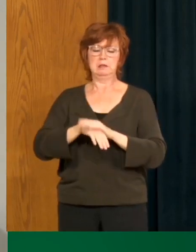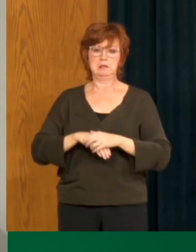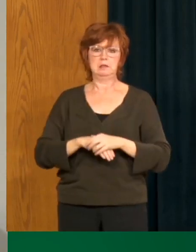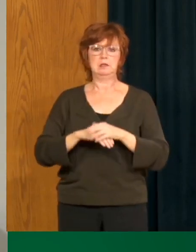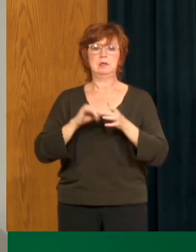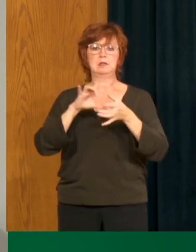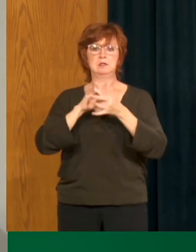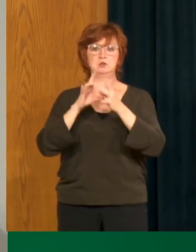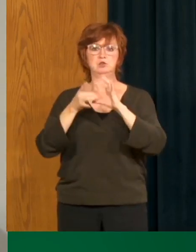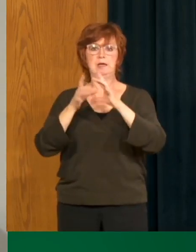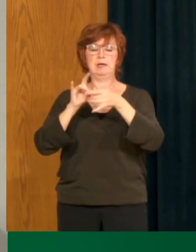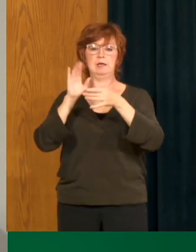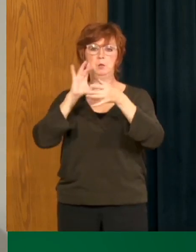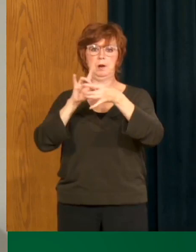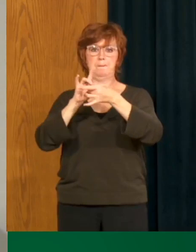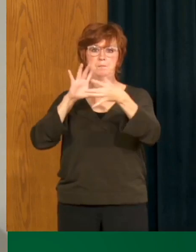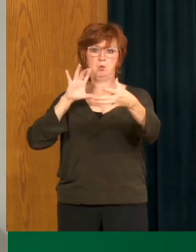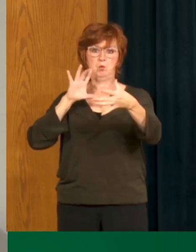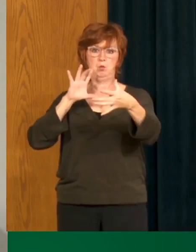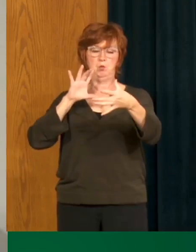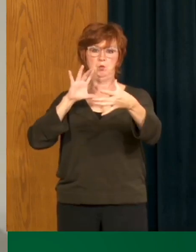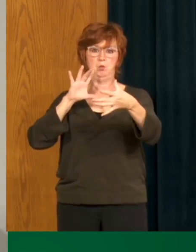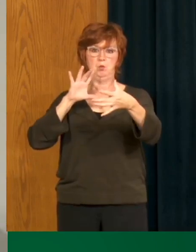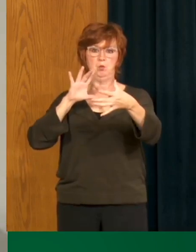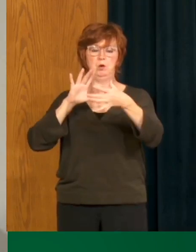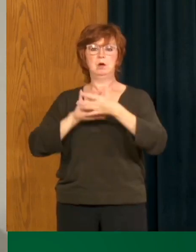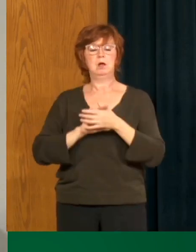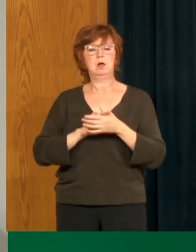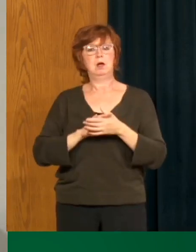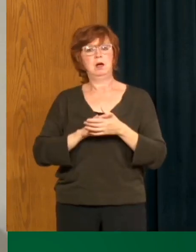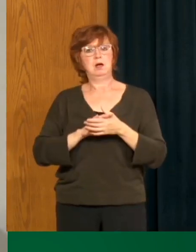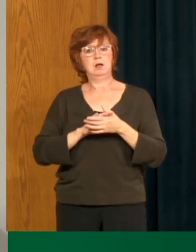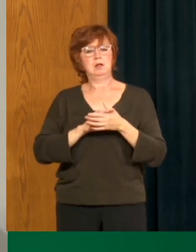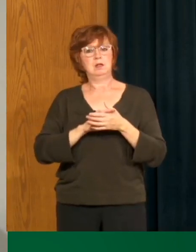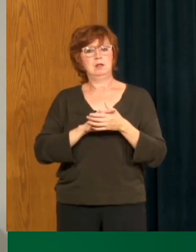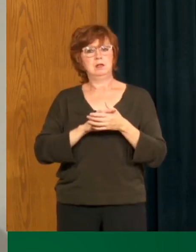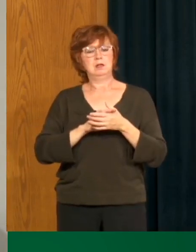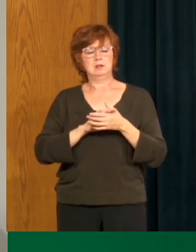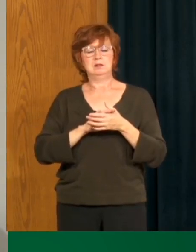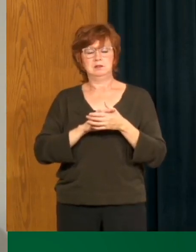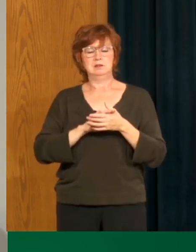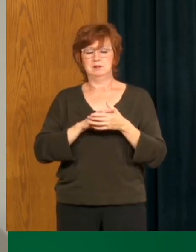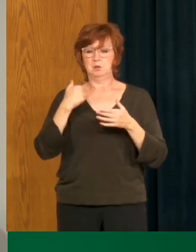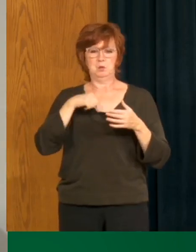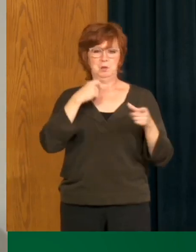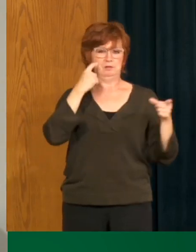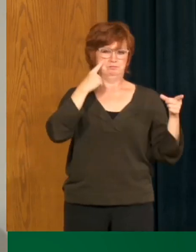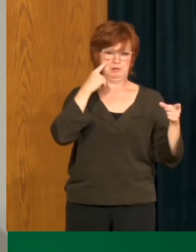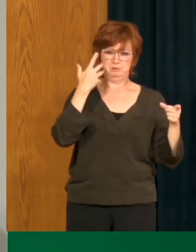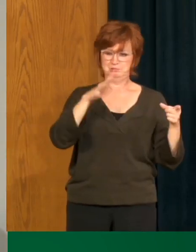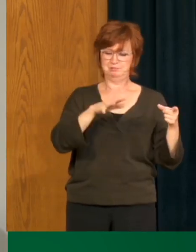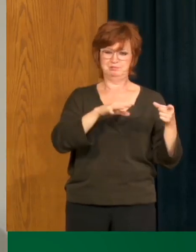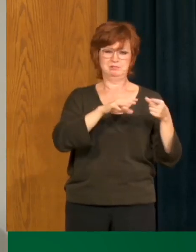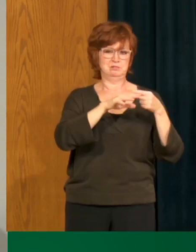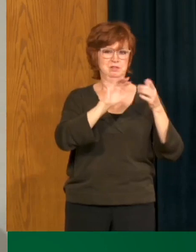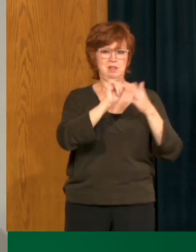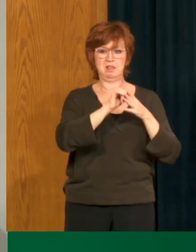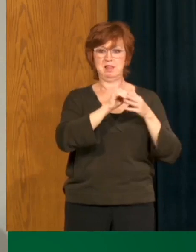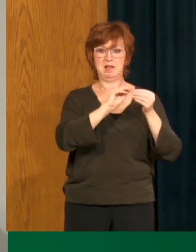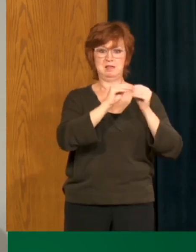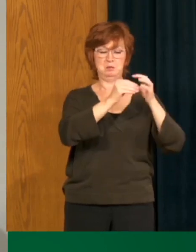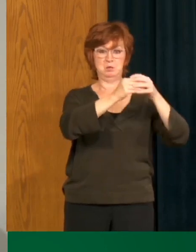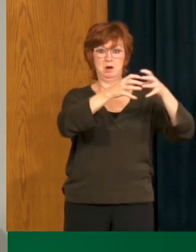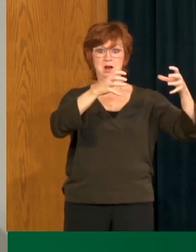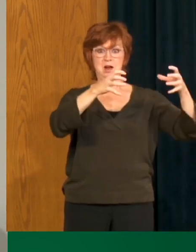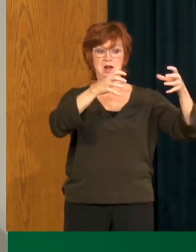seen in earlier communal living settings that very quickly through that process the outbreak is controlled and ends, and we